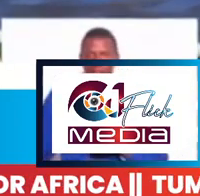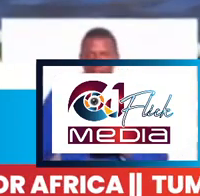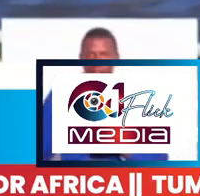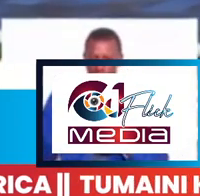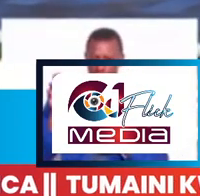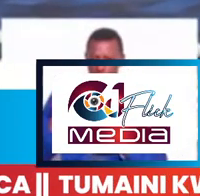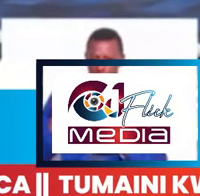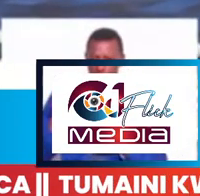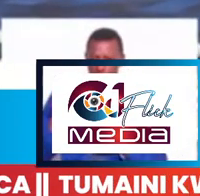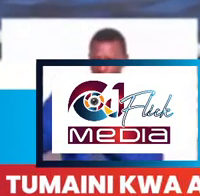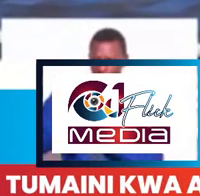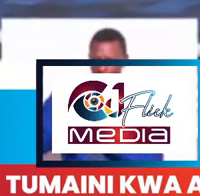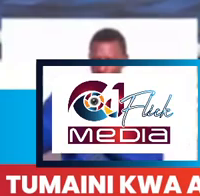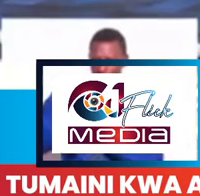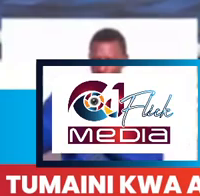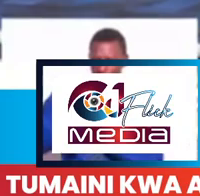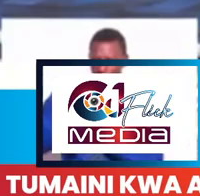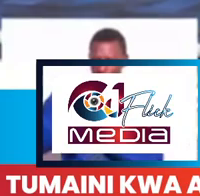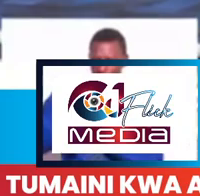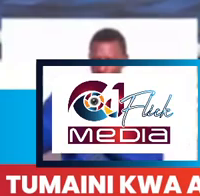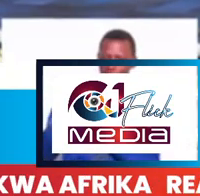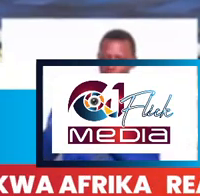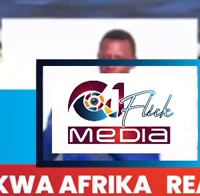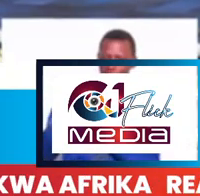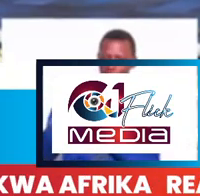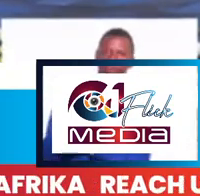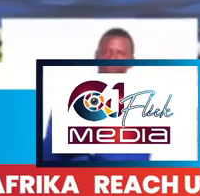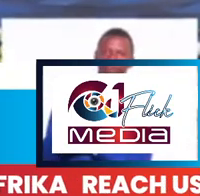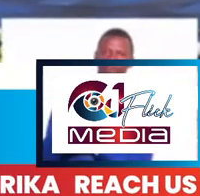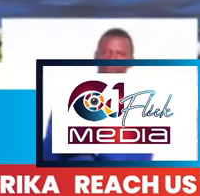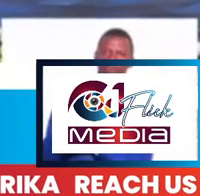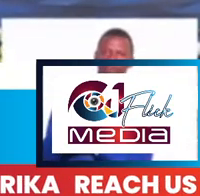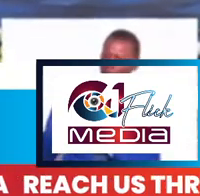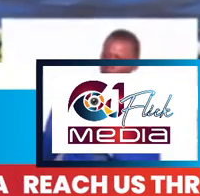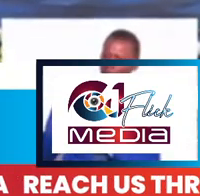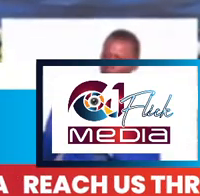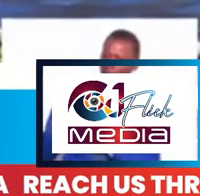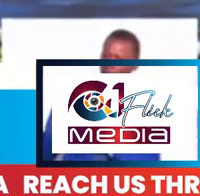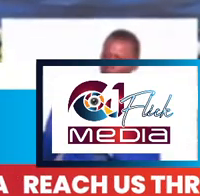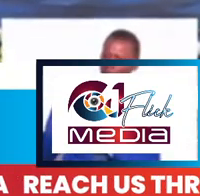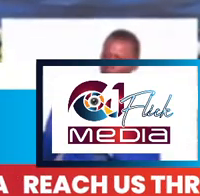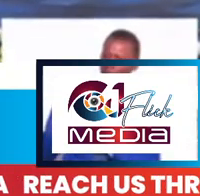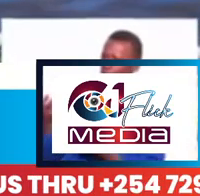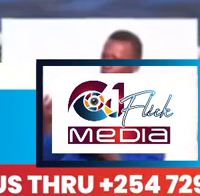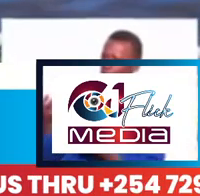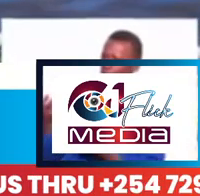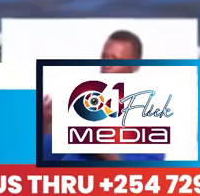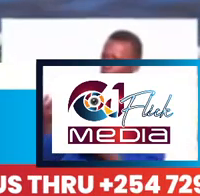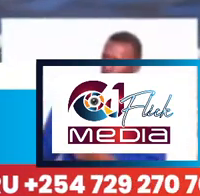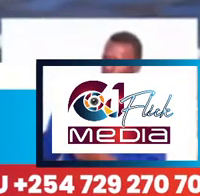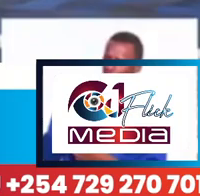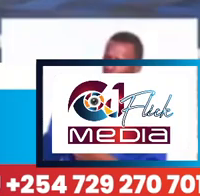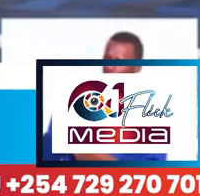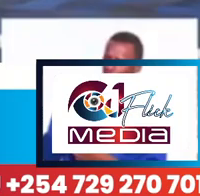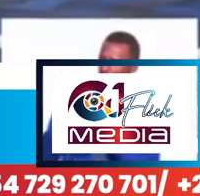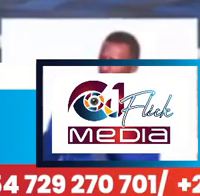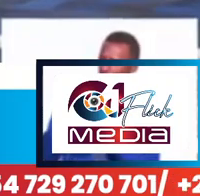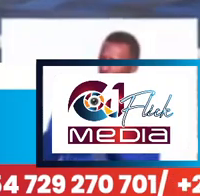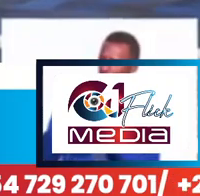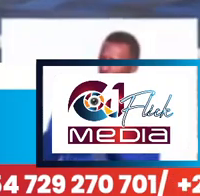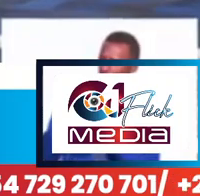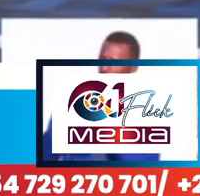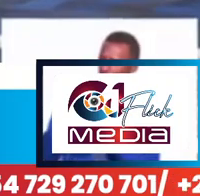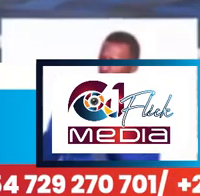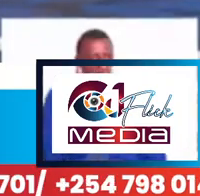me. And even teachers will tell, Junior, why don't you eat? He will just